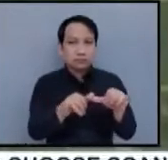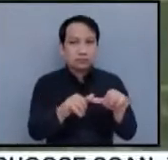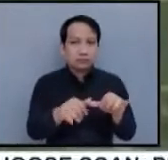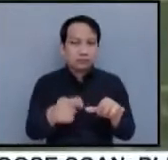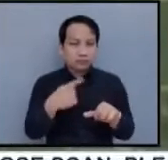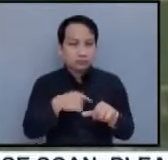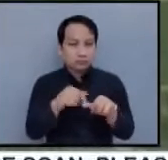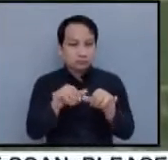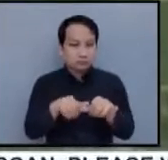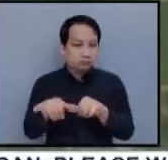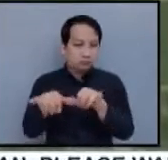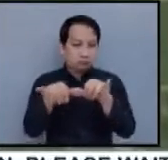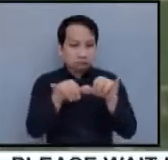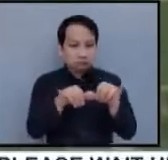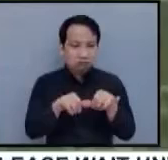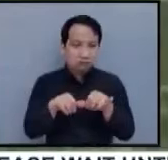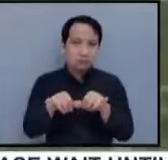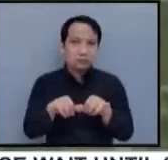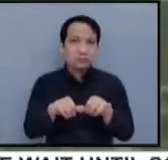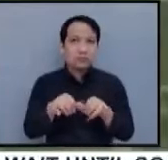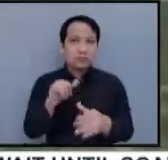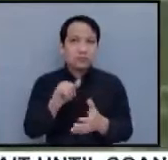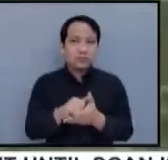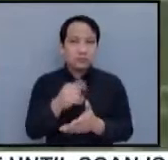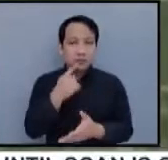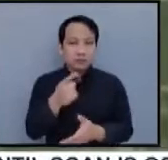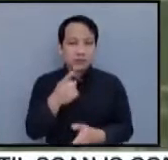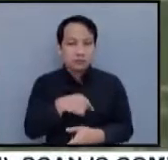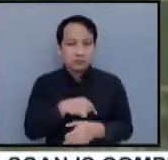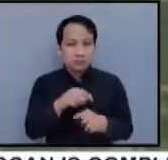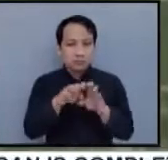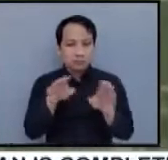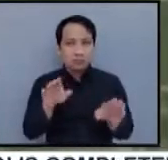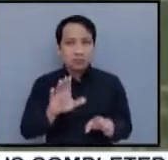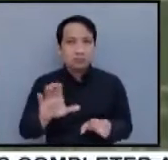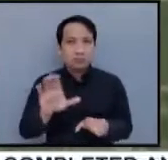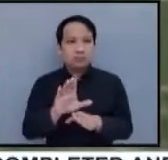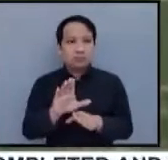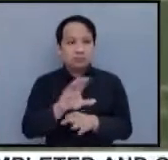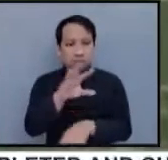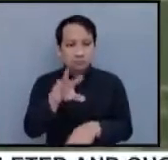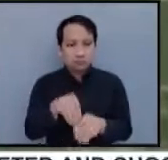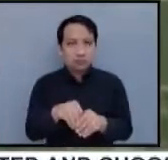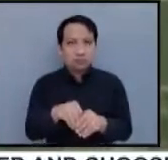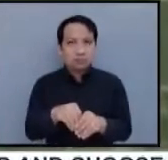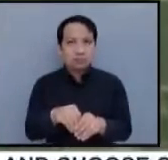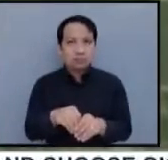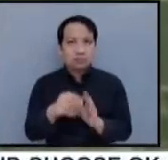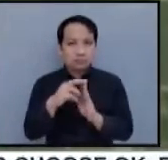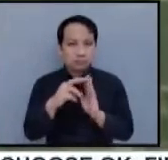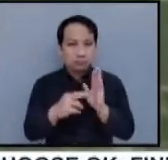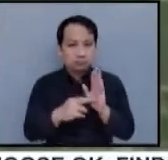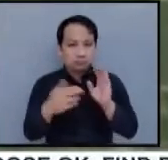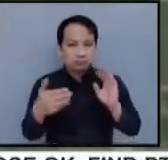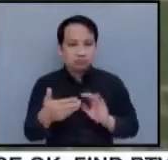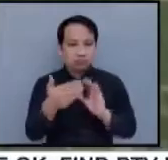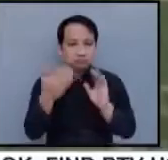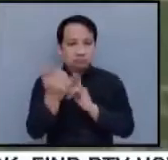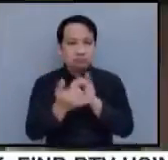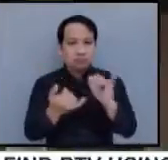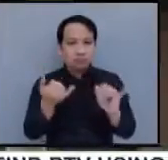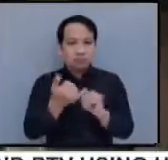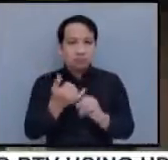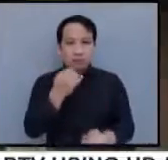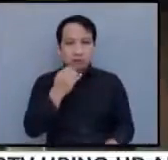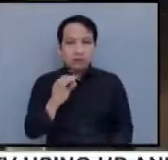vessel. That is, our open, inclusive, and rules-based international order